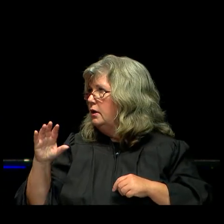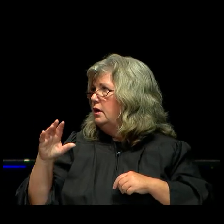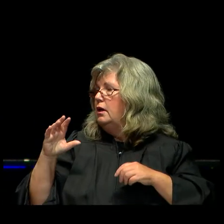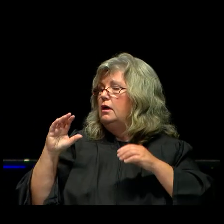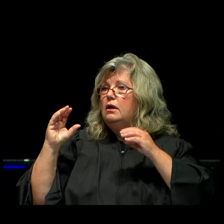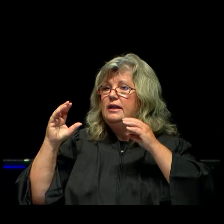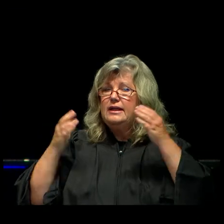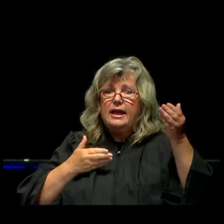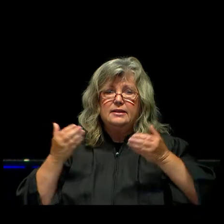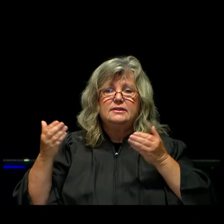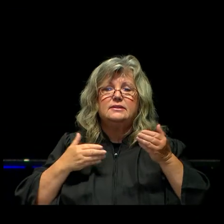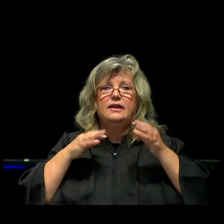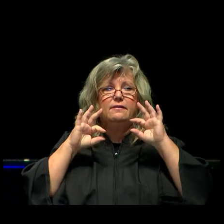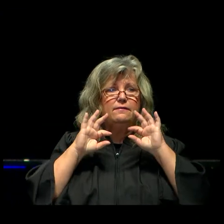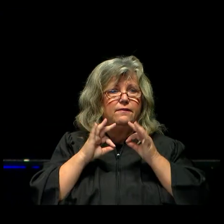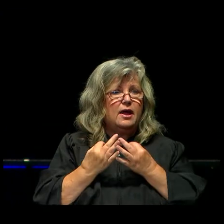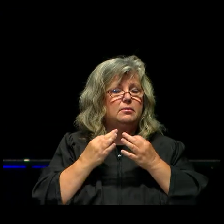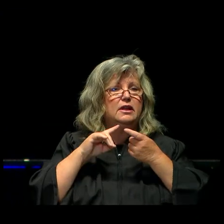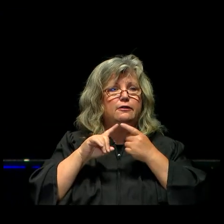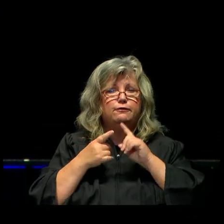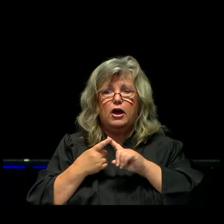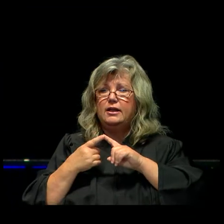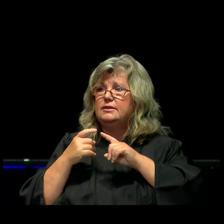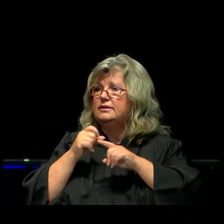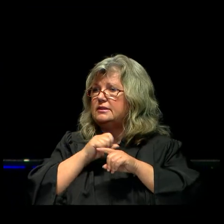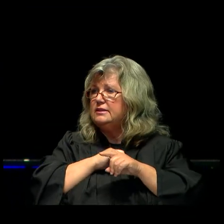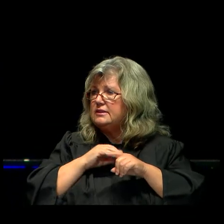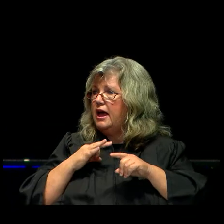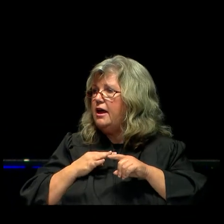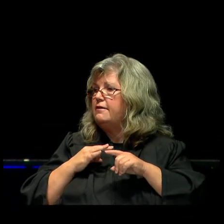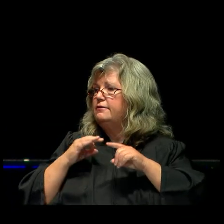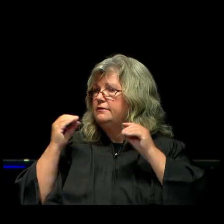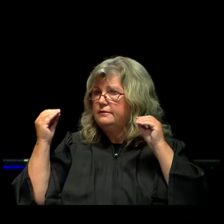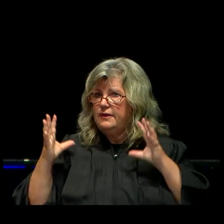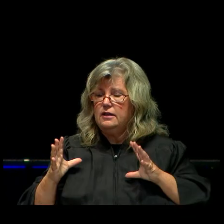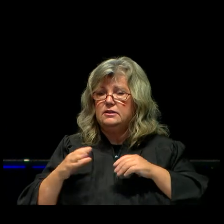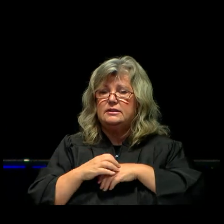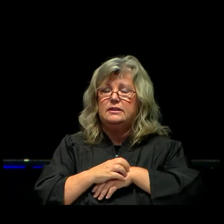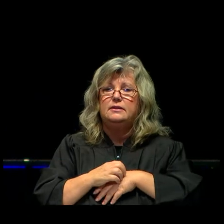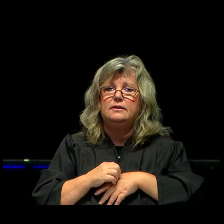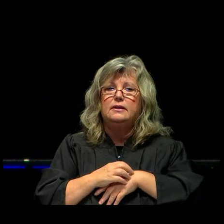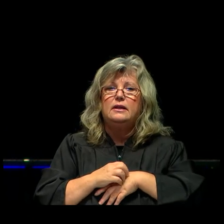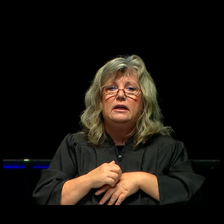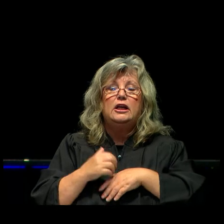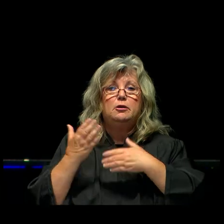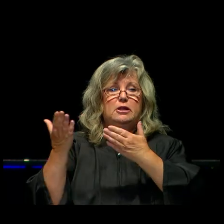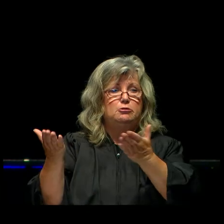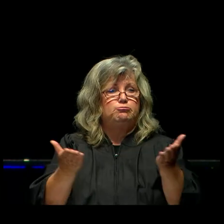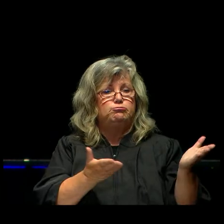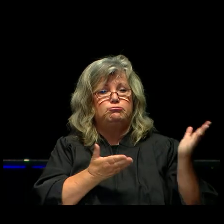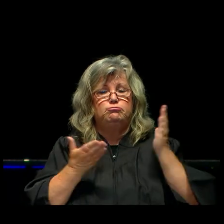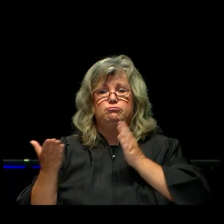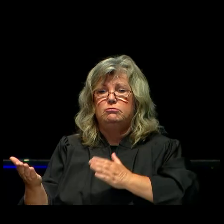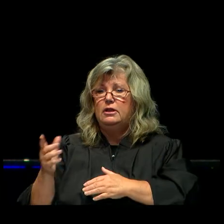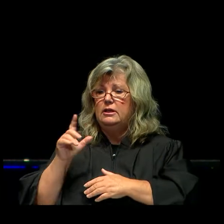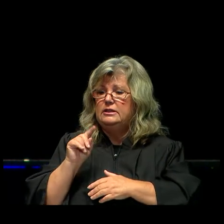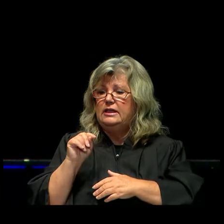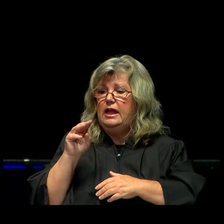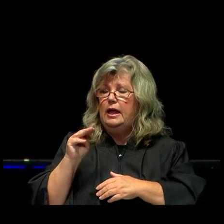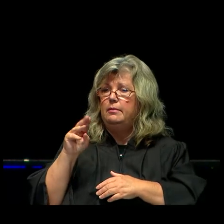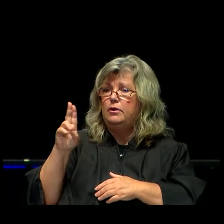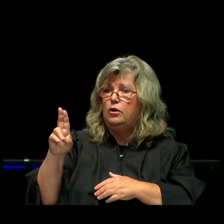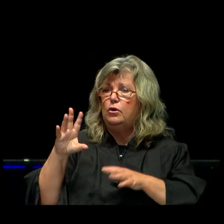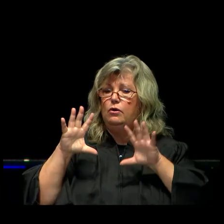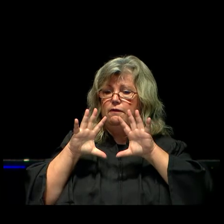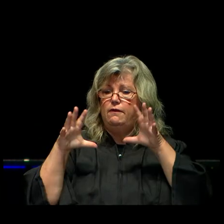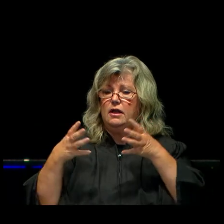staff, family and friends of the graduates. I have the honor and pleasure to present graduates from Toronto Metropolitan University's Faculty